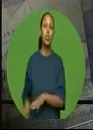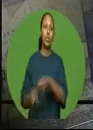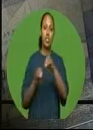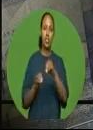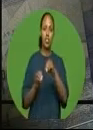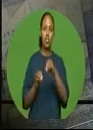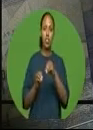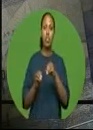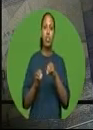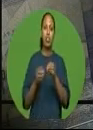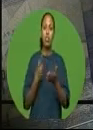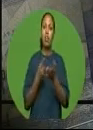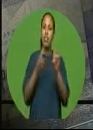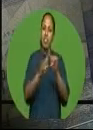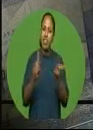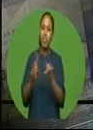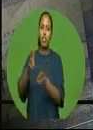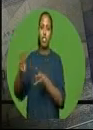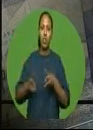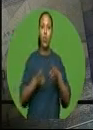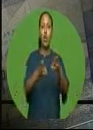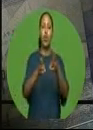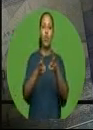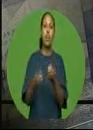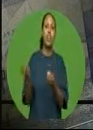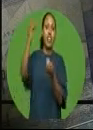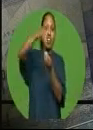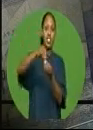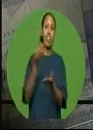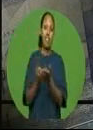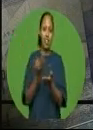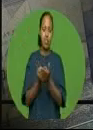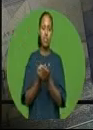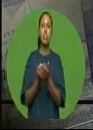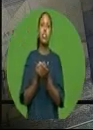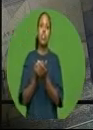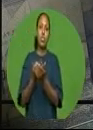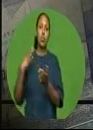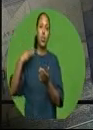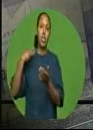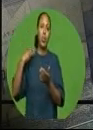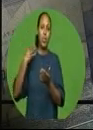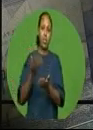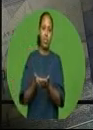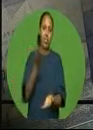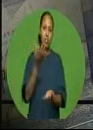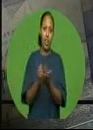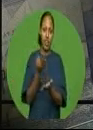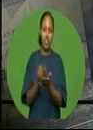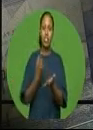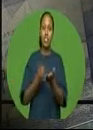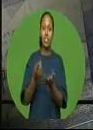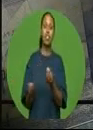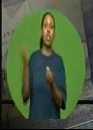Students, there are different ways of raising funds through equity financing.